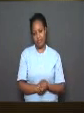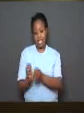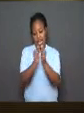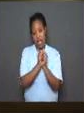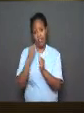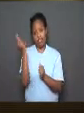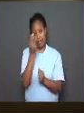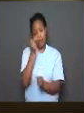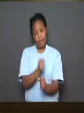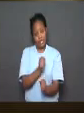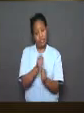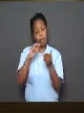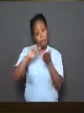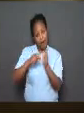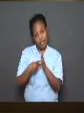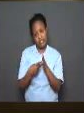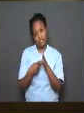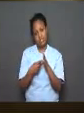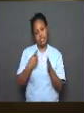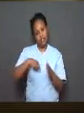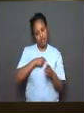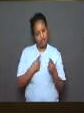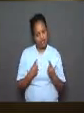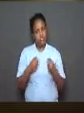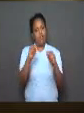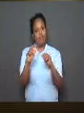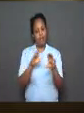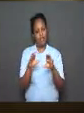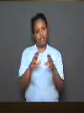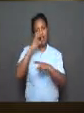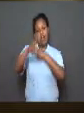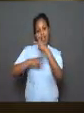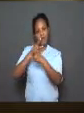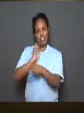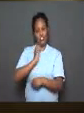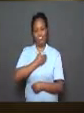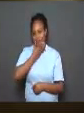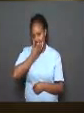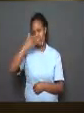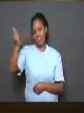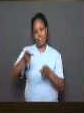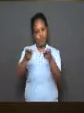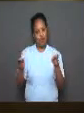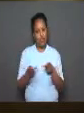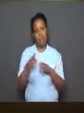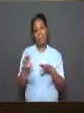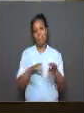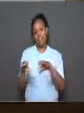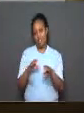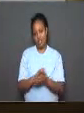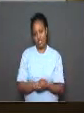Working for the common good means that we try to make the world a better place.